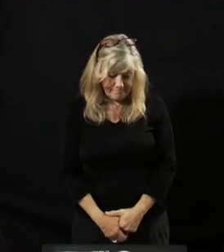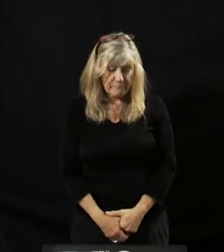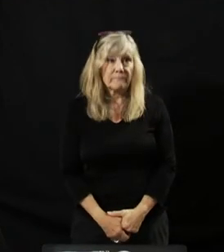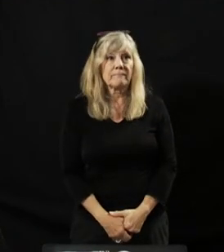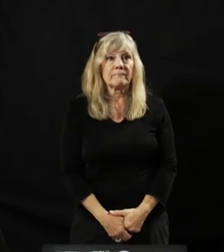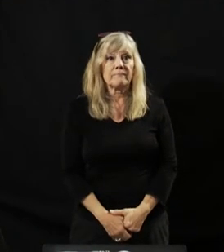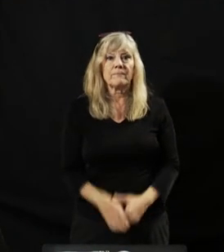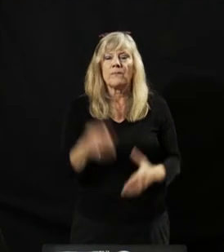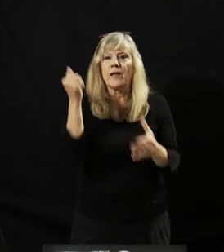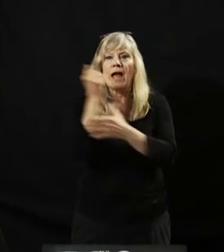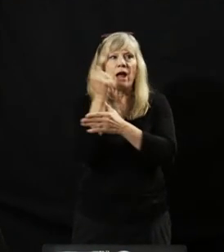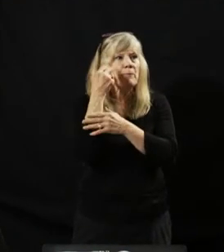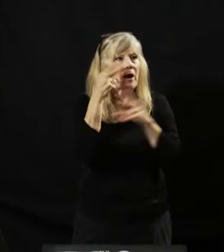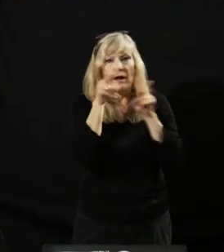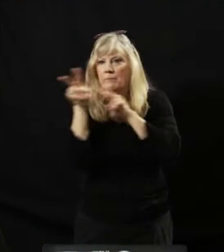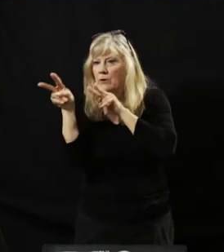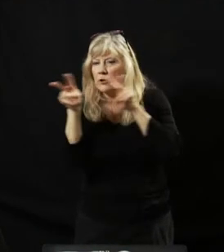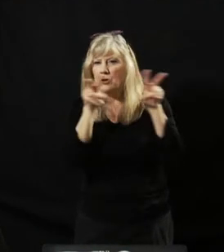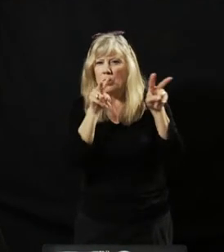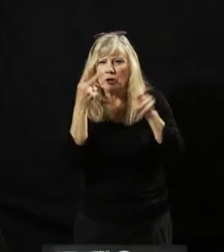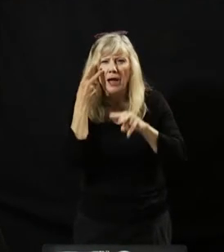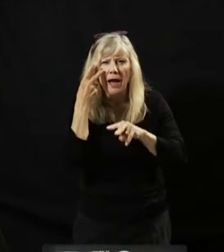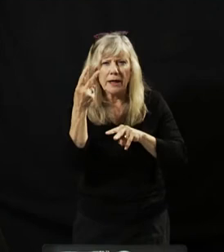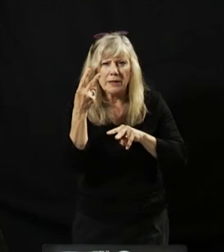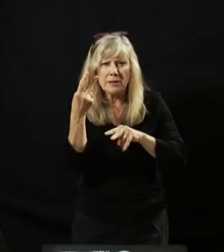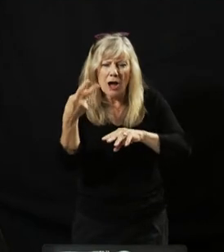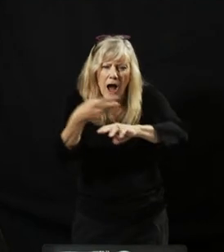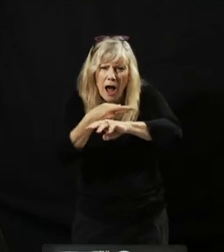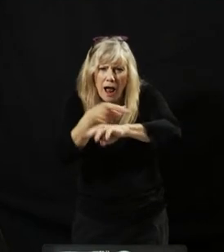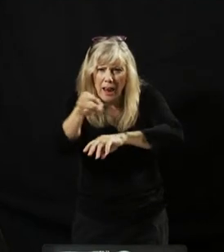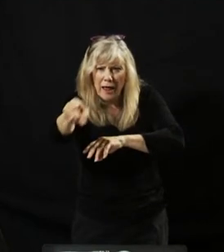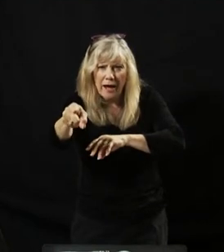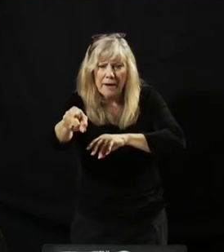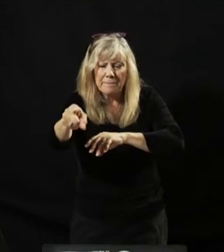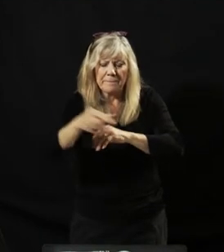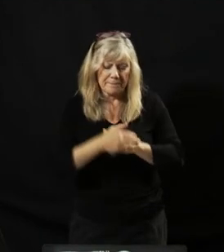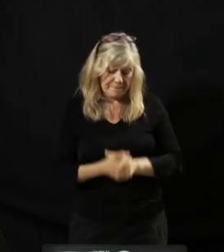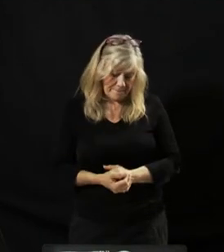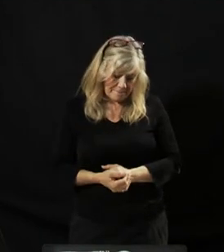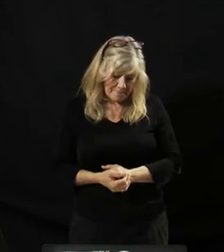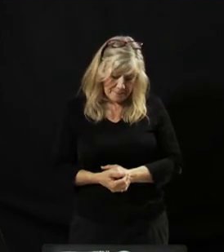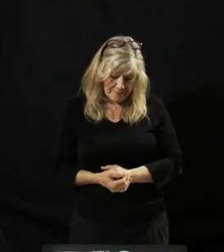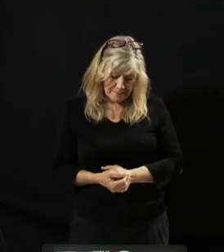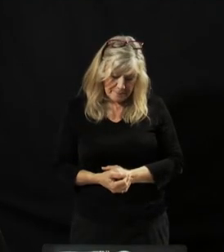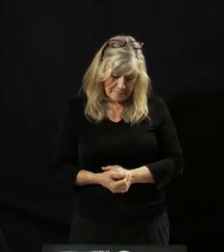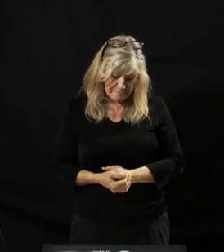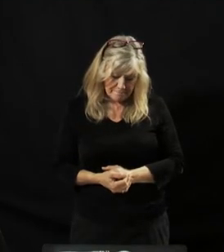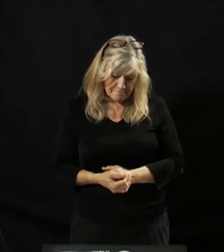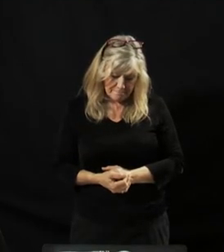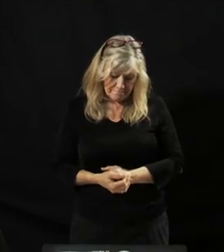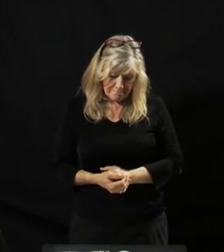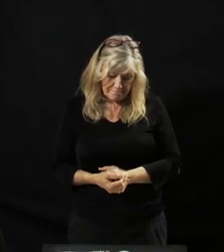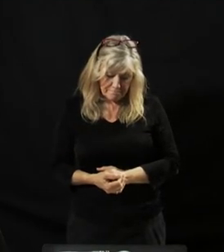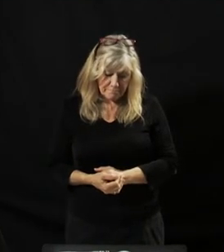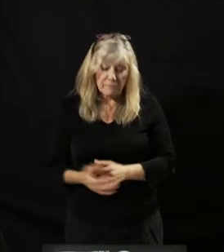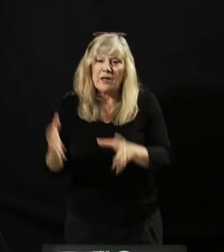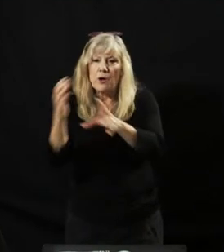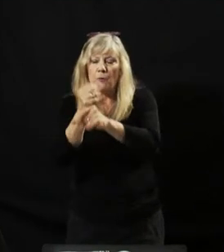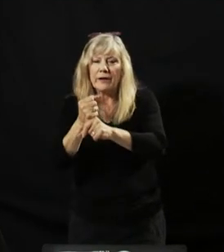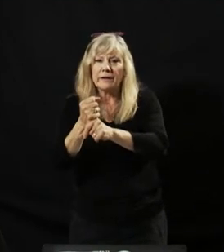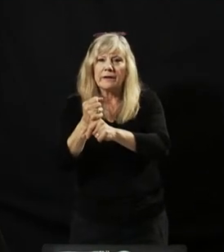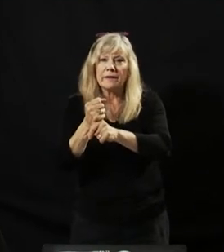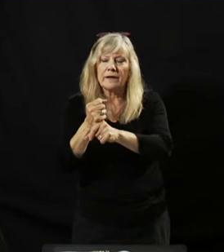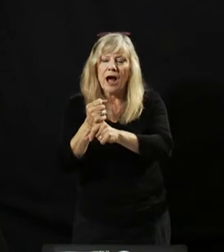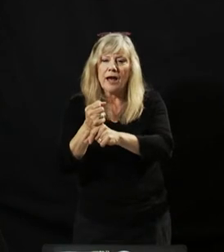As Abraham looked about, he spied a ram caught by its horns in the thicket. So he